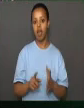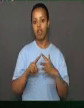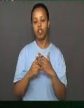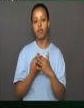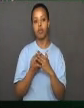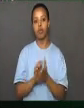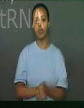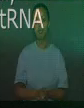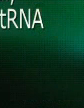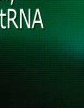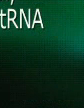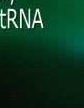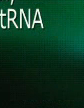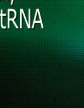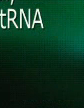Begin.